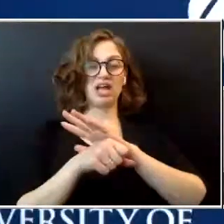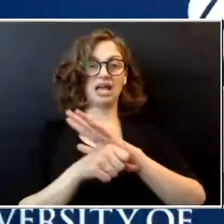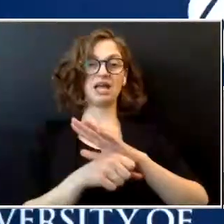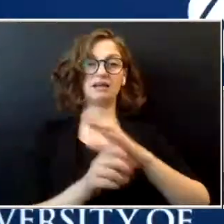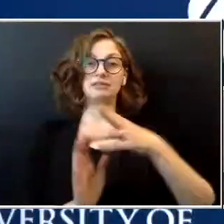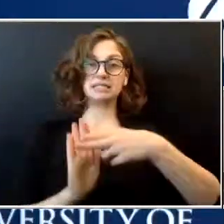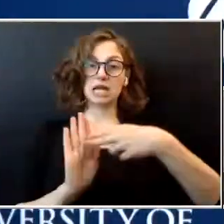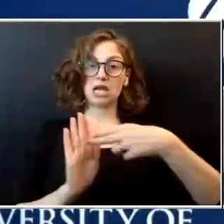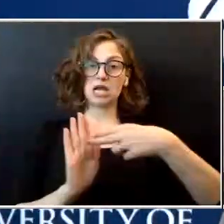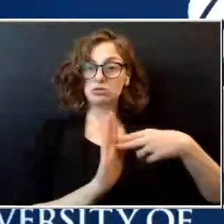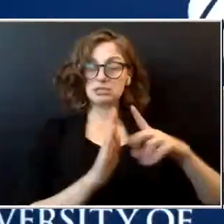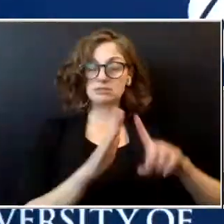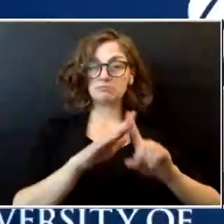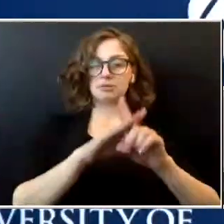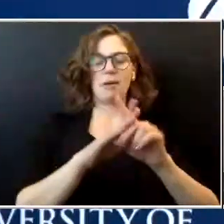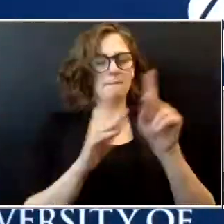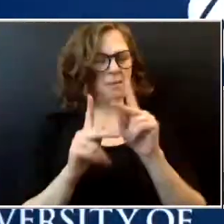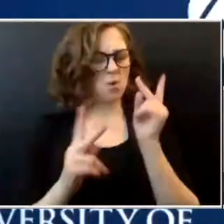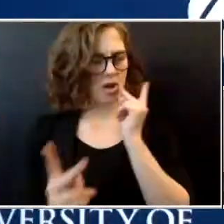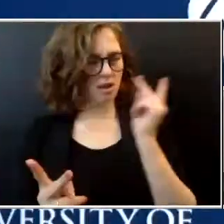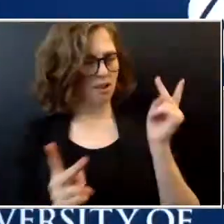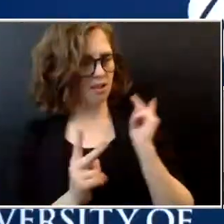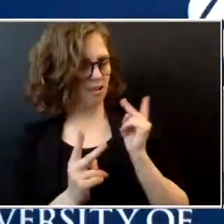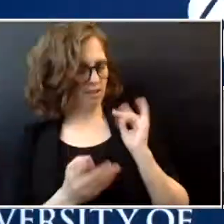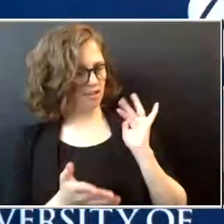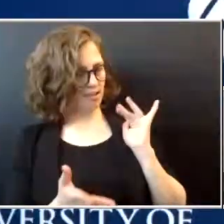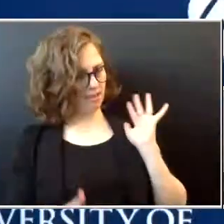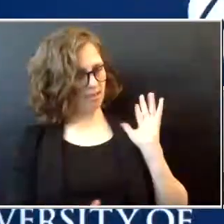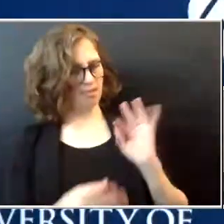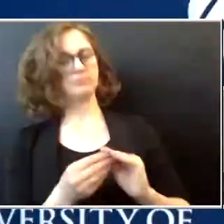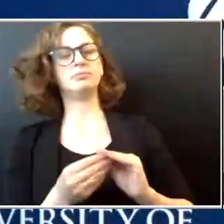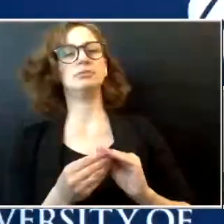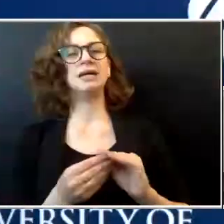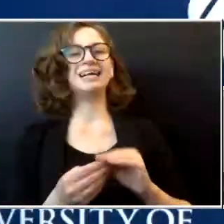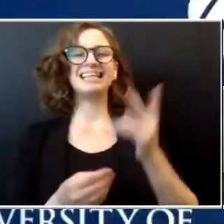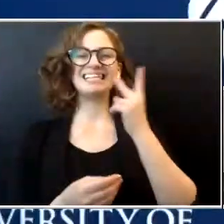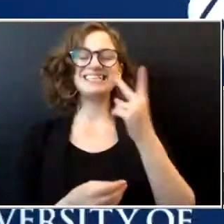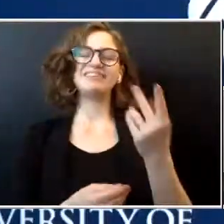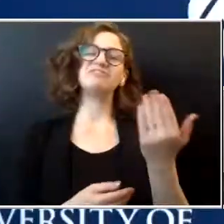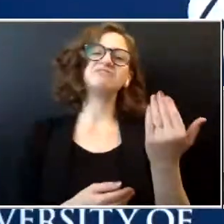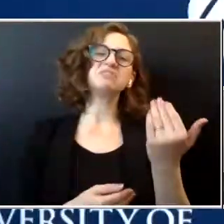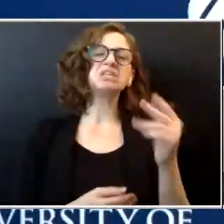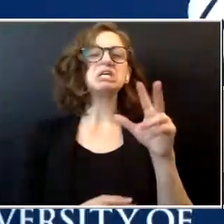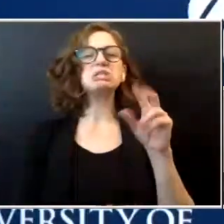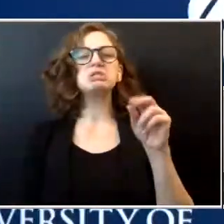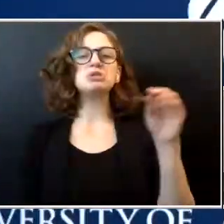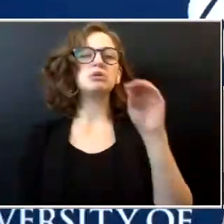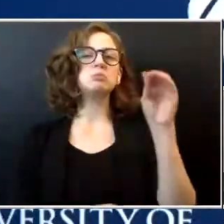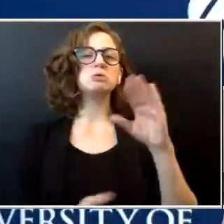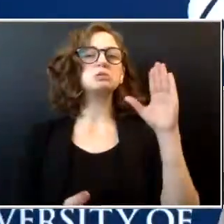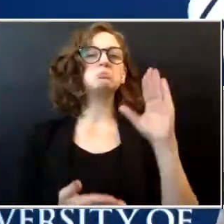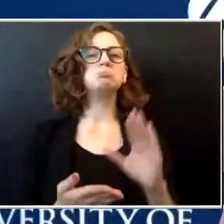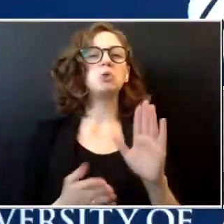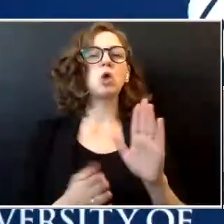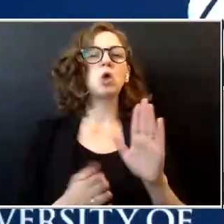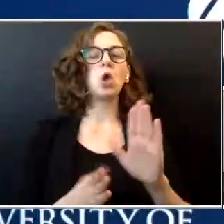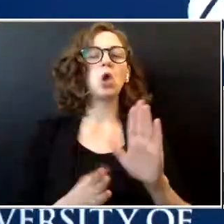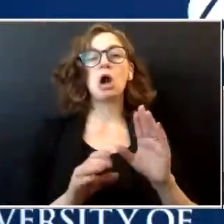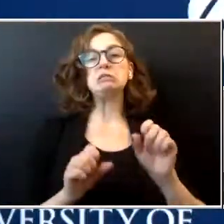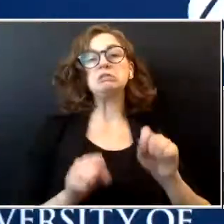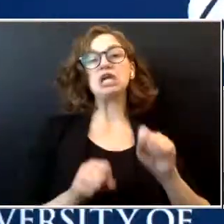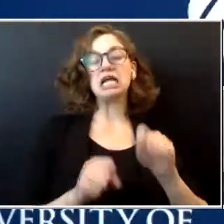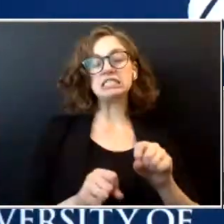looks, and they had seen anywhere from 15 to 30% reduction in your chance of getting long COVID. This is a study from Michigan, so it's a